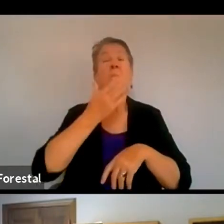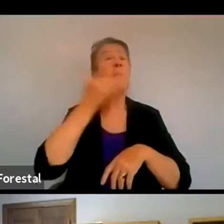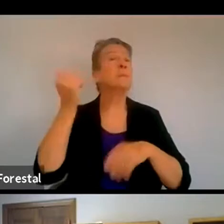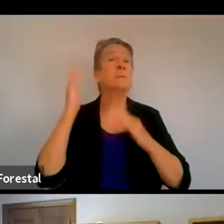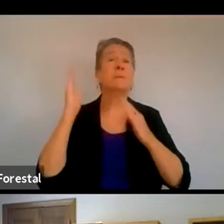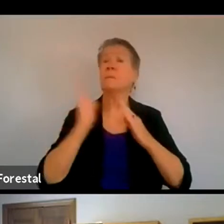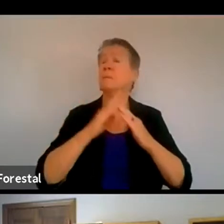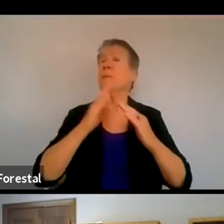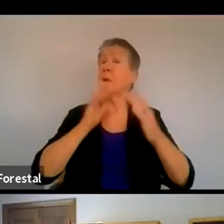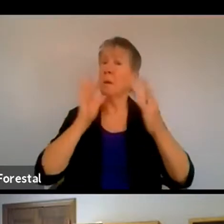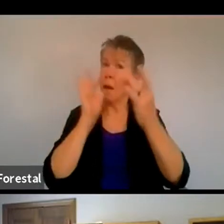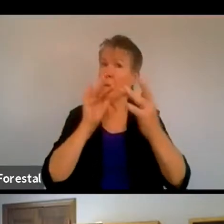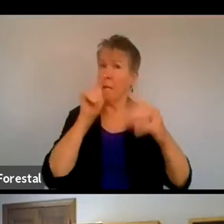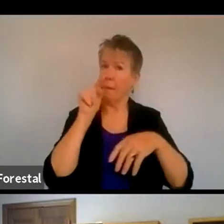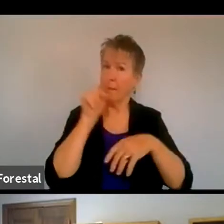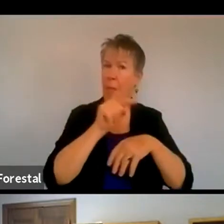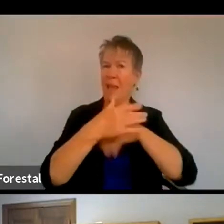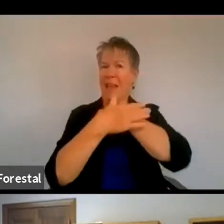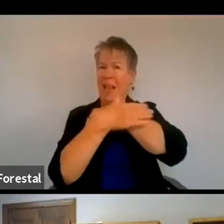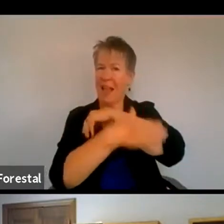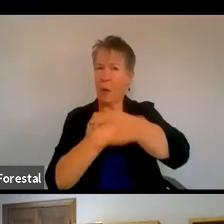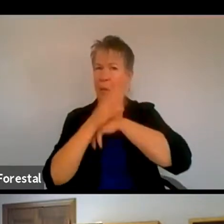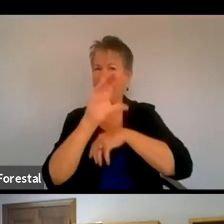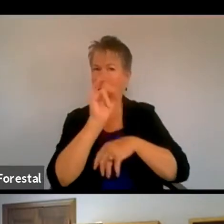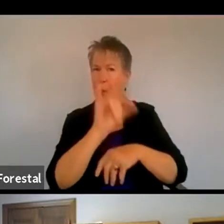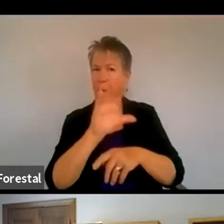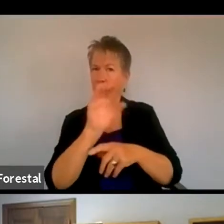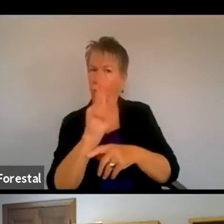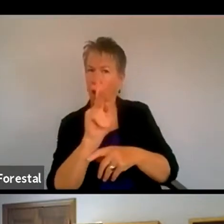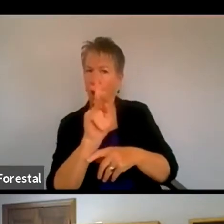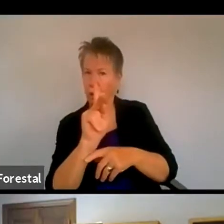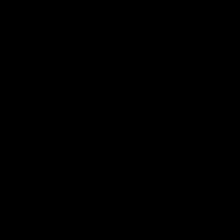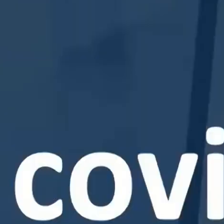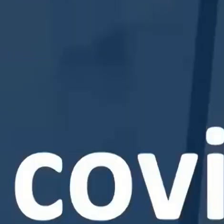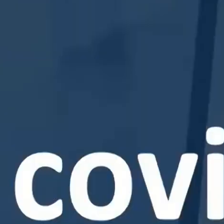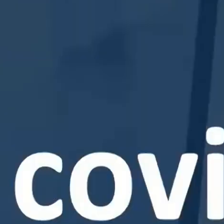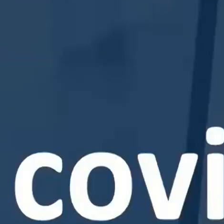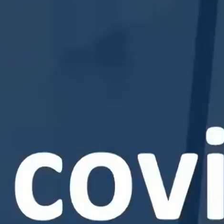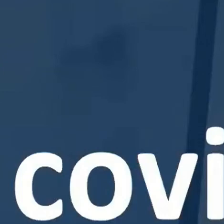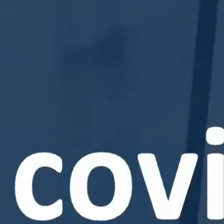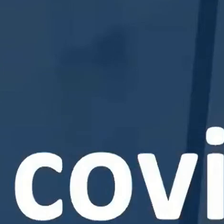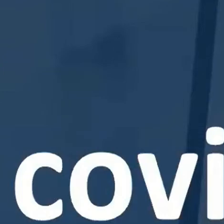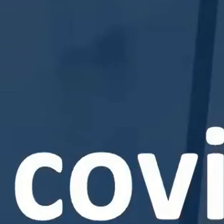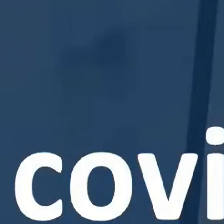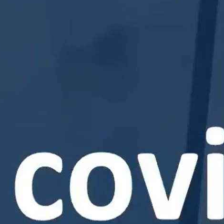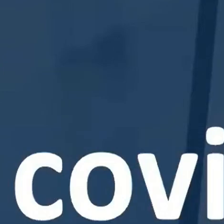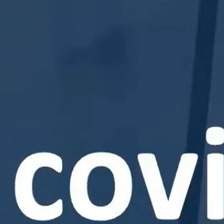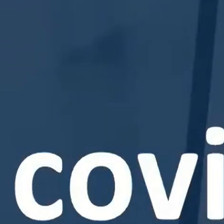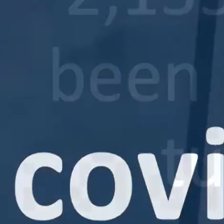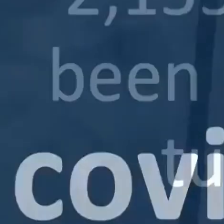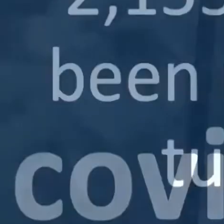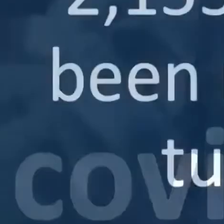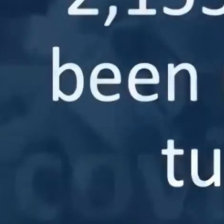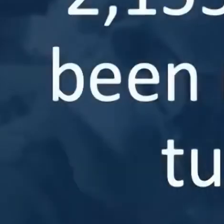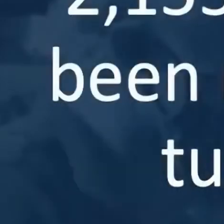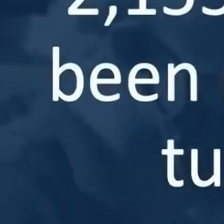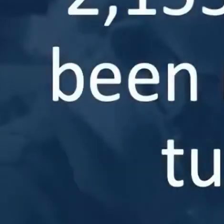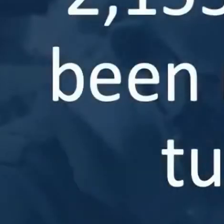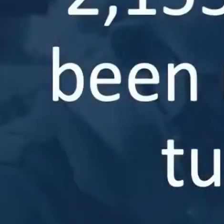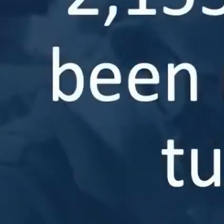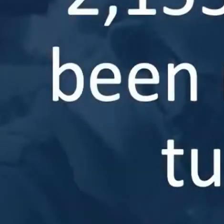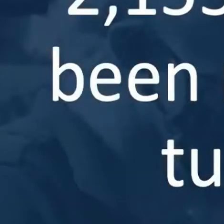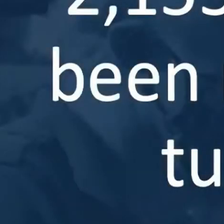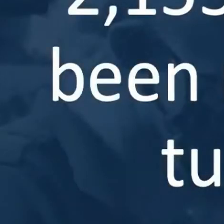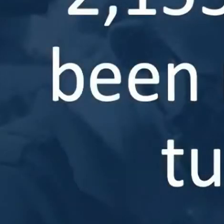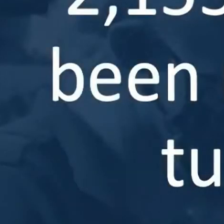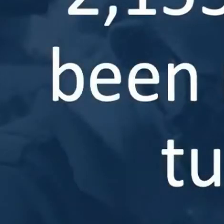if you could. But the other option, I think I'd go to our state's website and go into